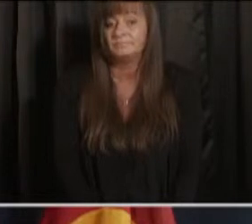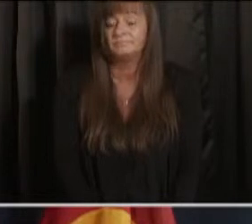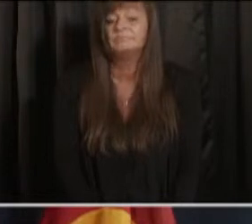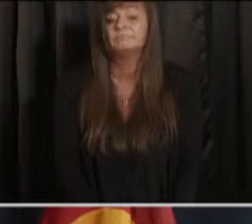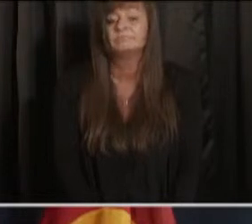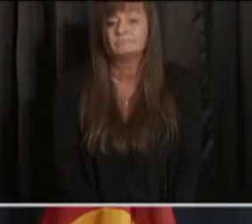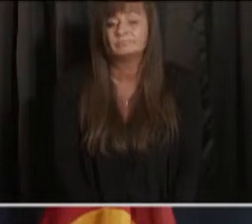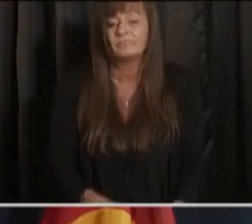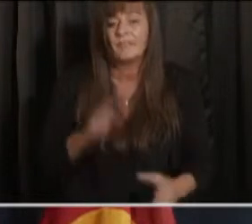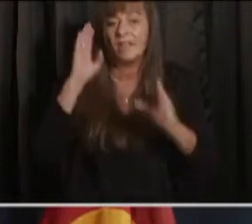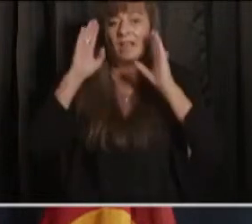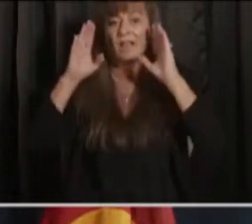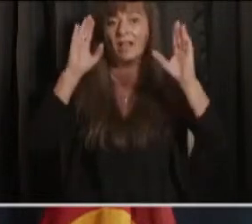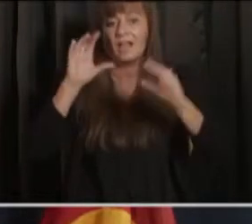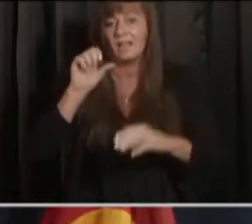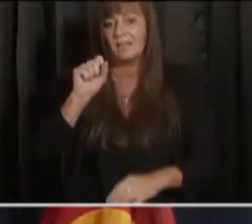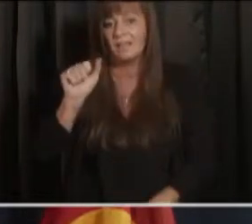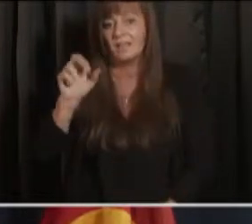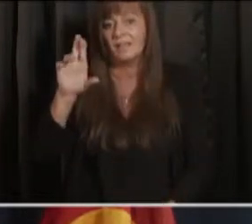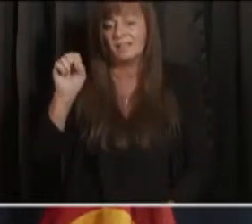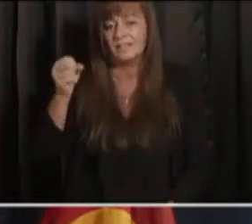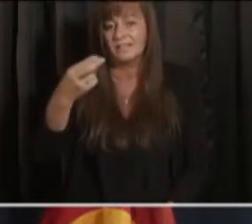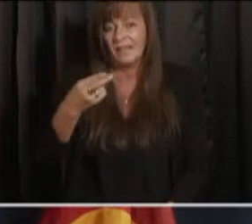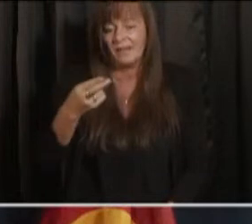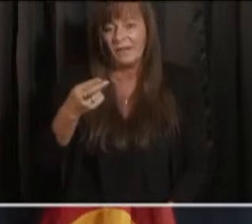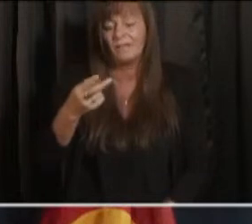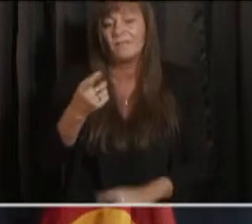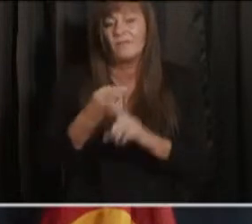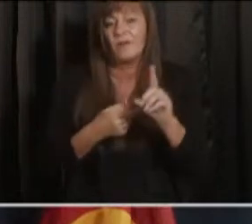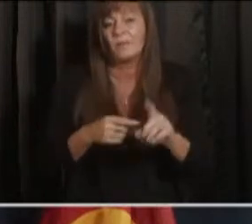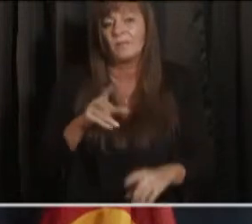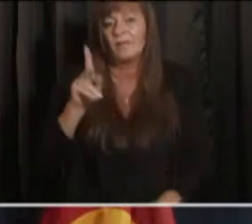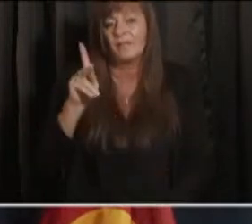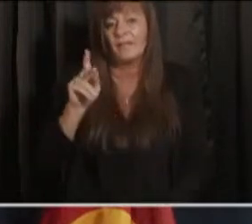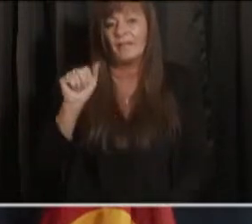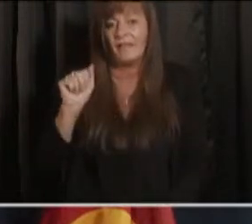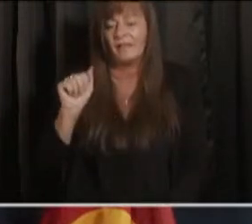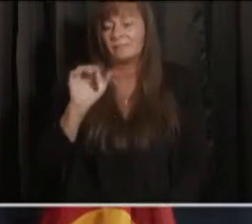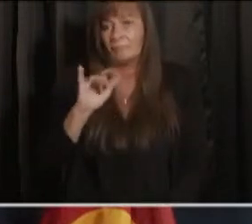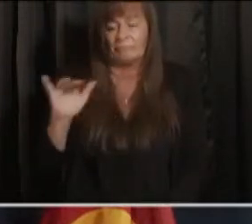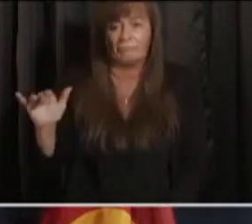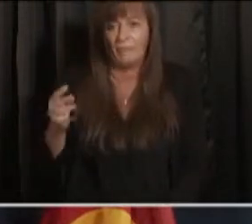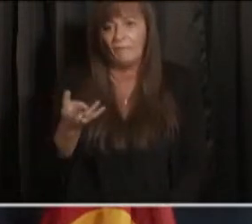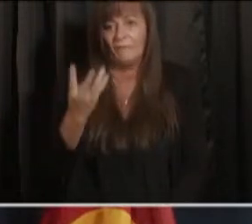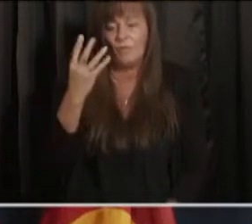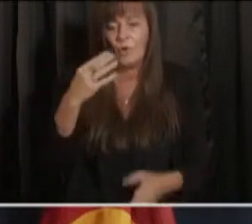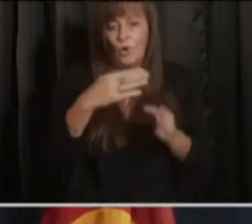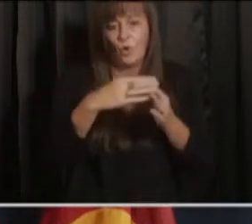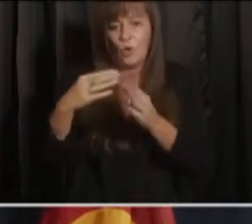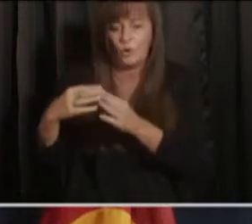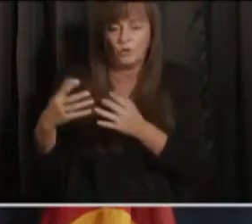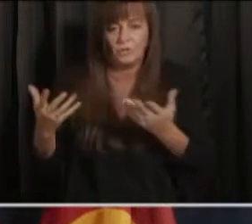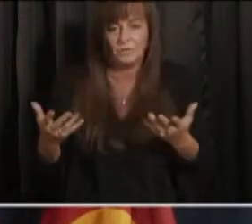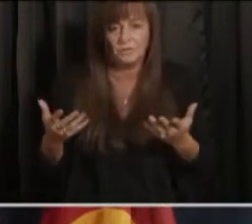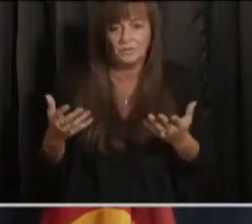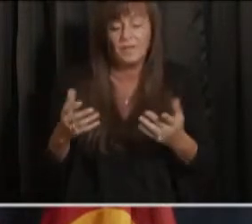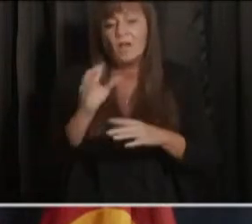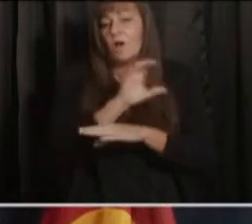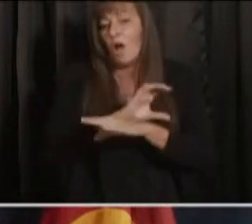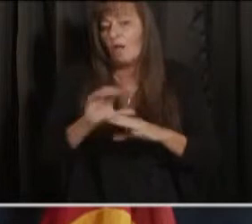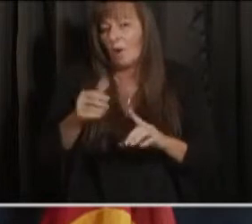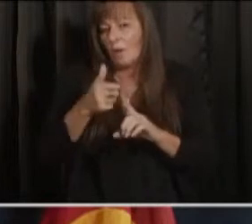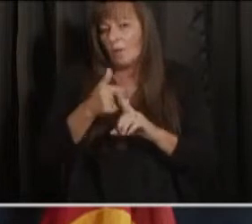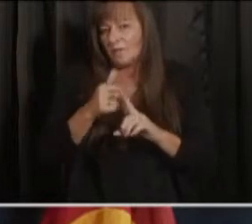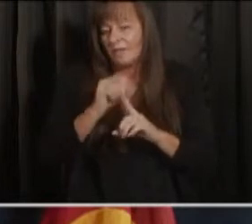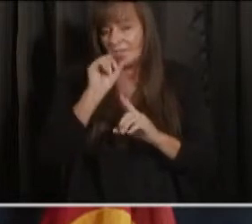Governor Polis, hi, Sarah Flower with KSUT, Four Corners Public Radio. A couple of things. Colorado is not alone in